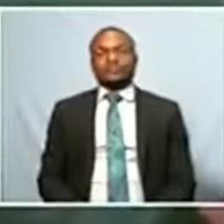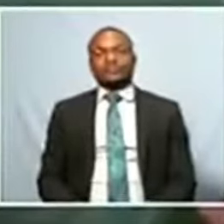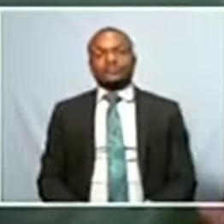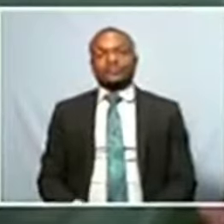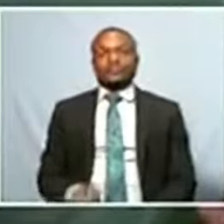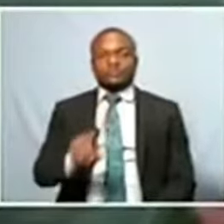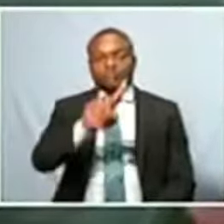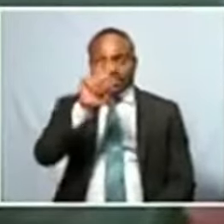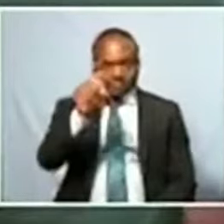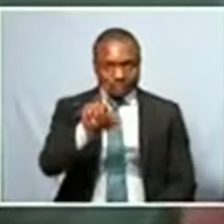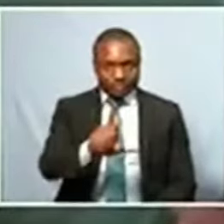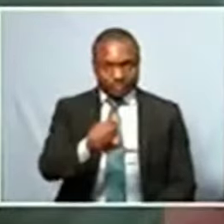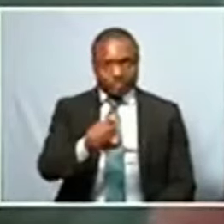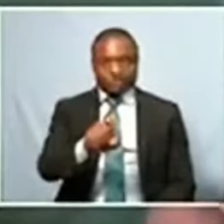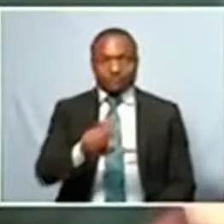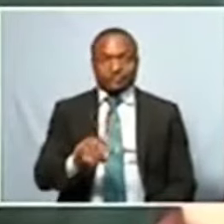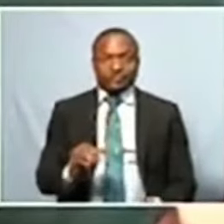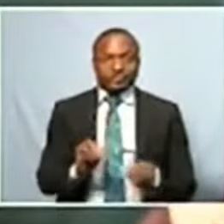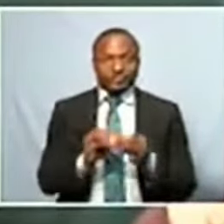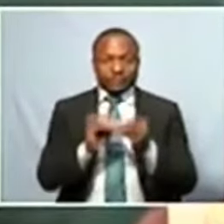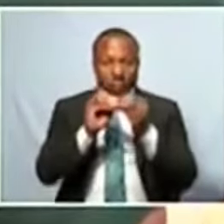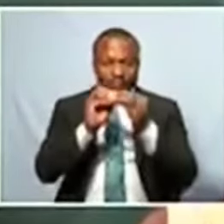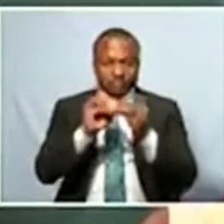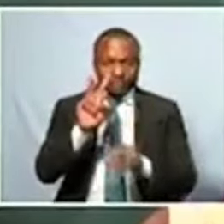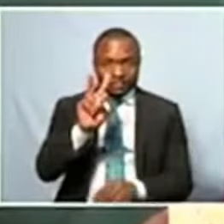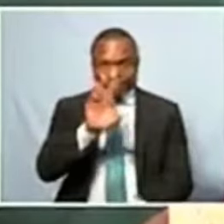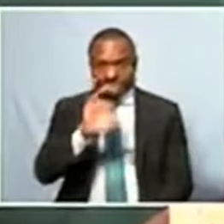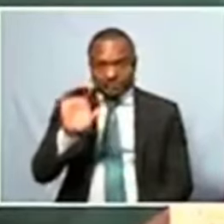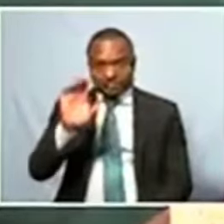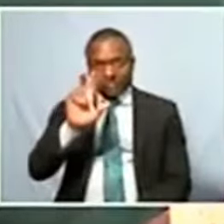The question is that head total